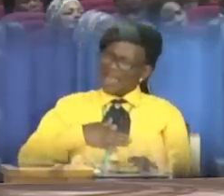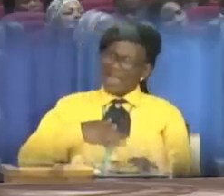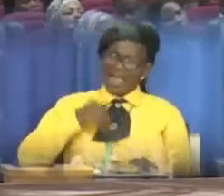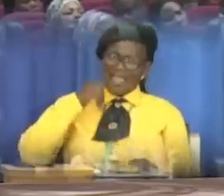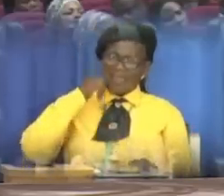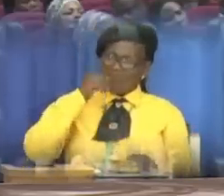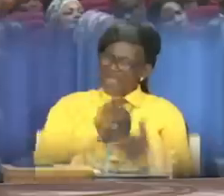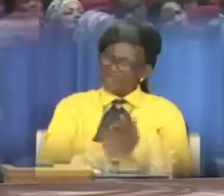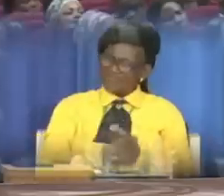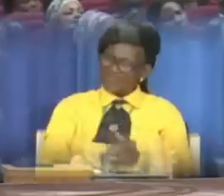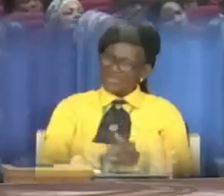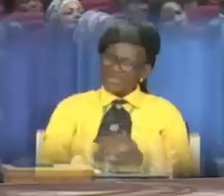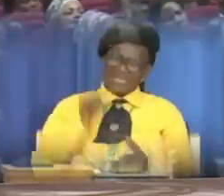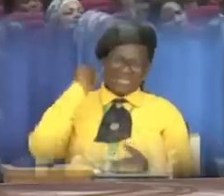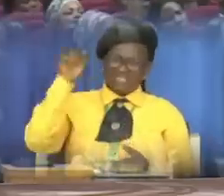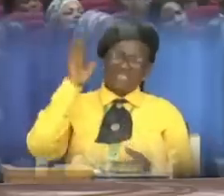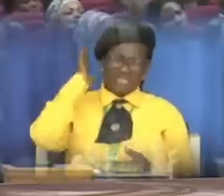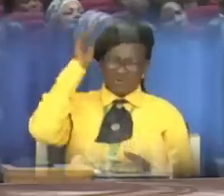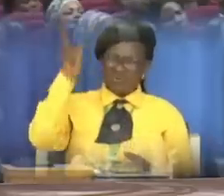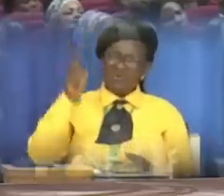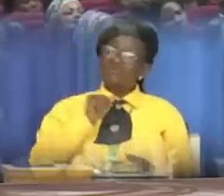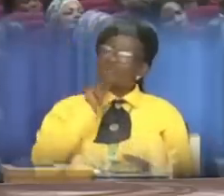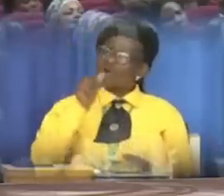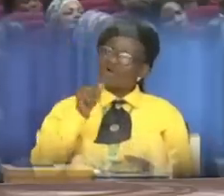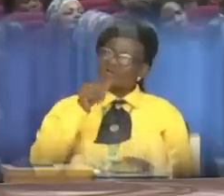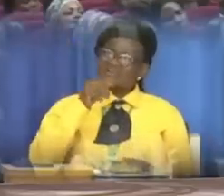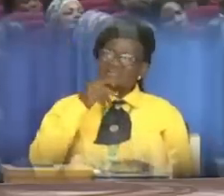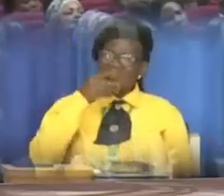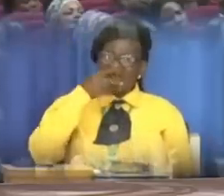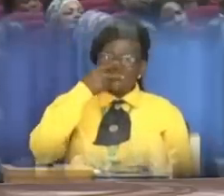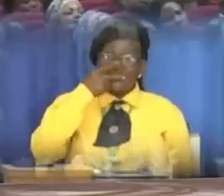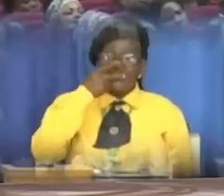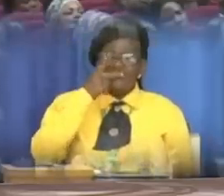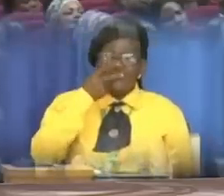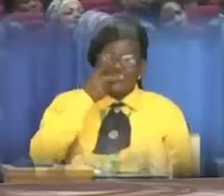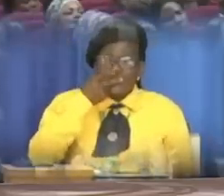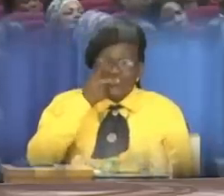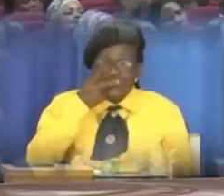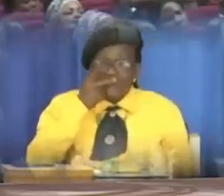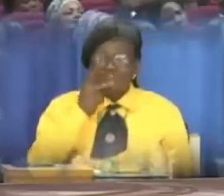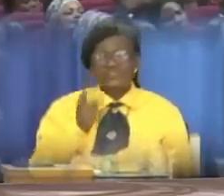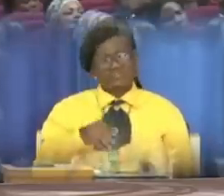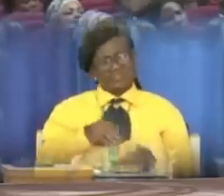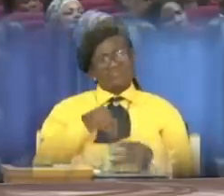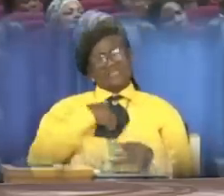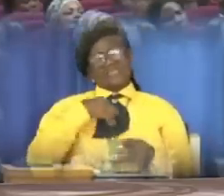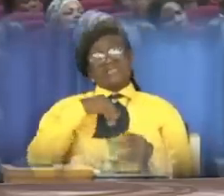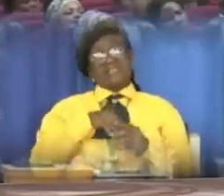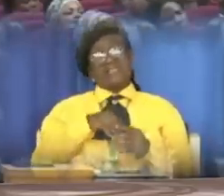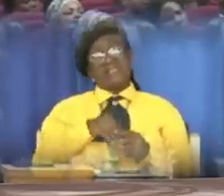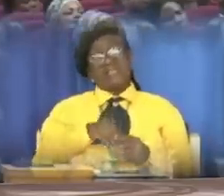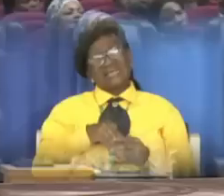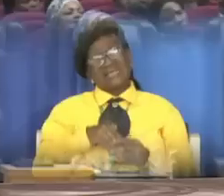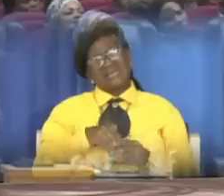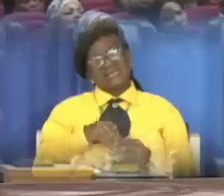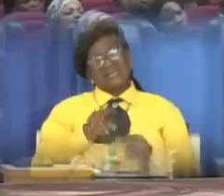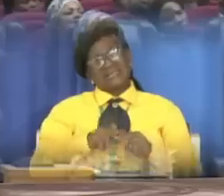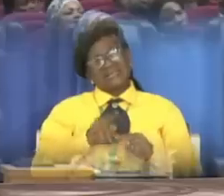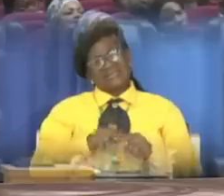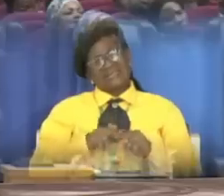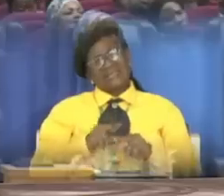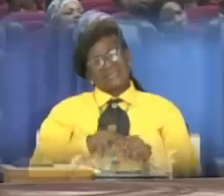living room because anybody could come in any time. And then I realized, whoever can put